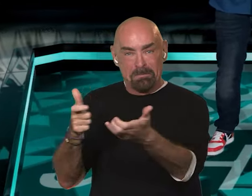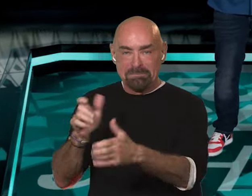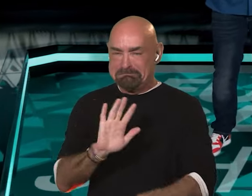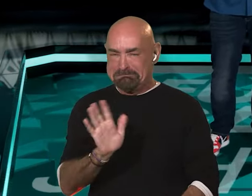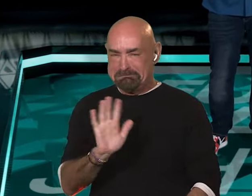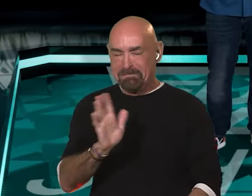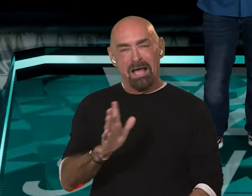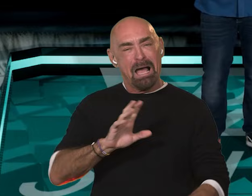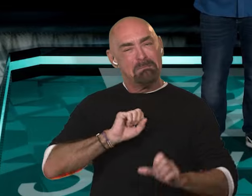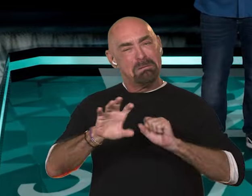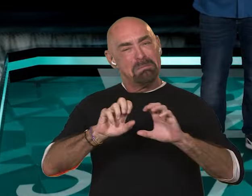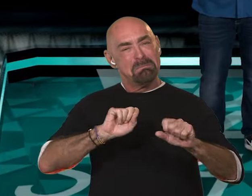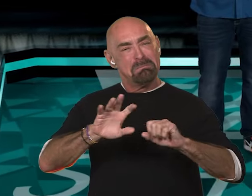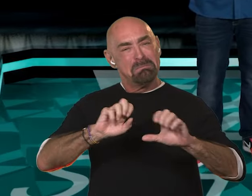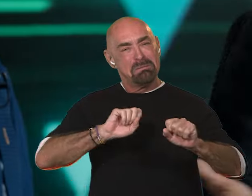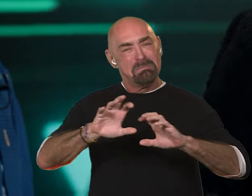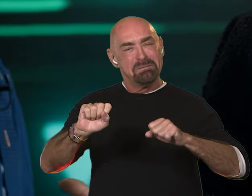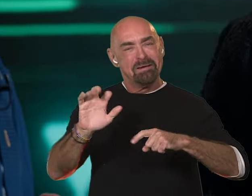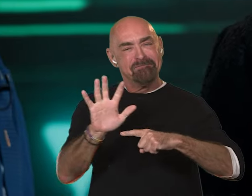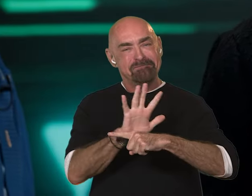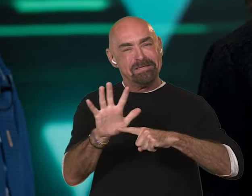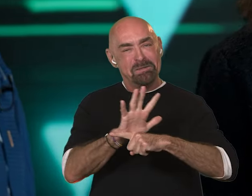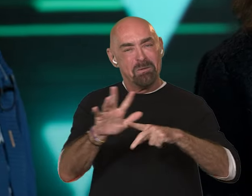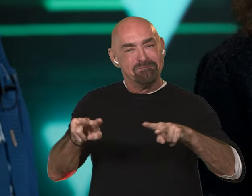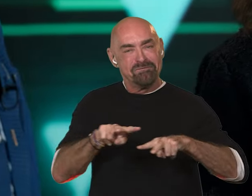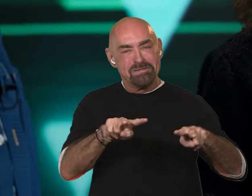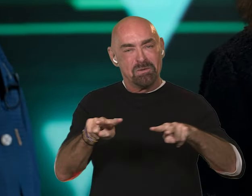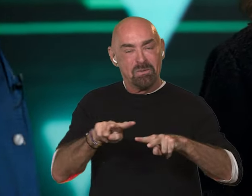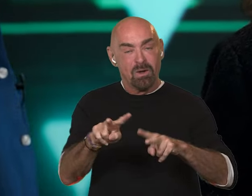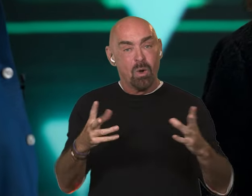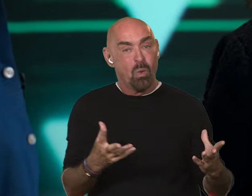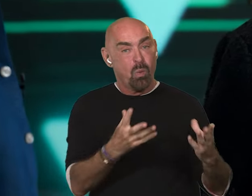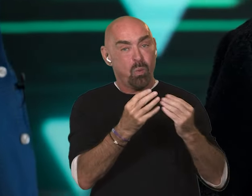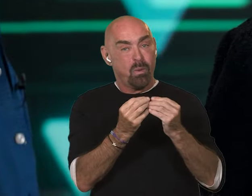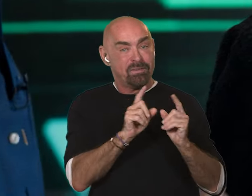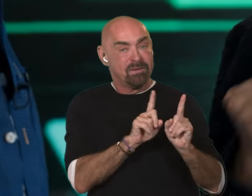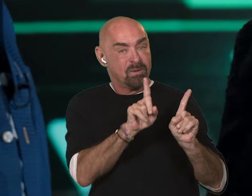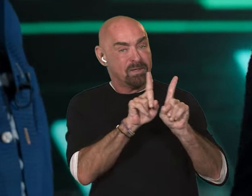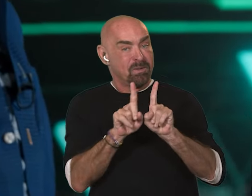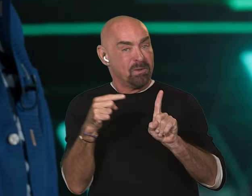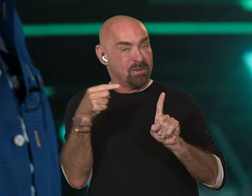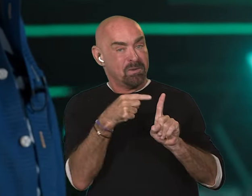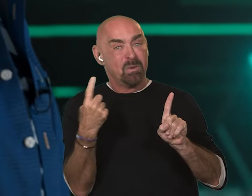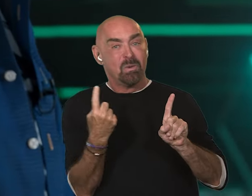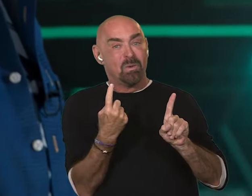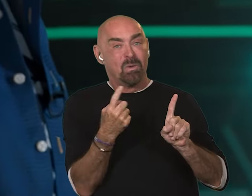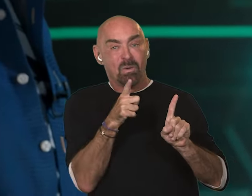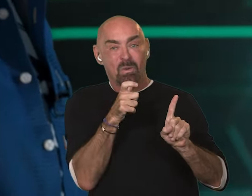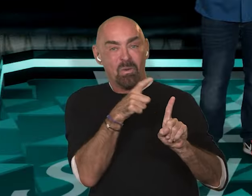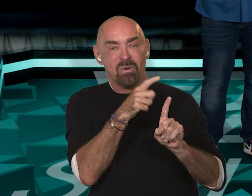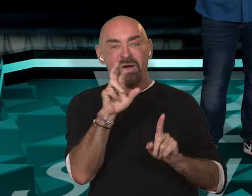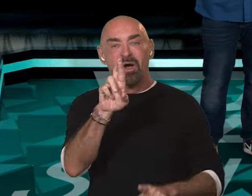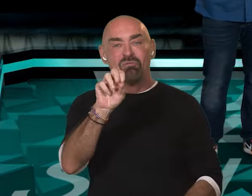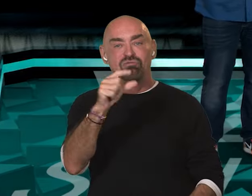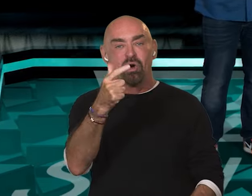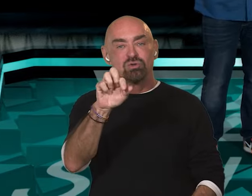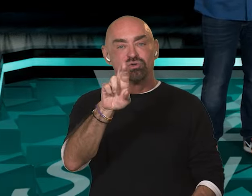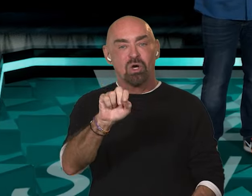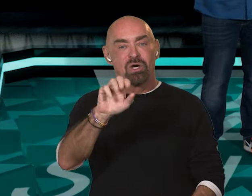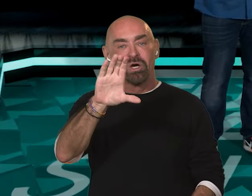here to deliver some video game news. Joining me on this quest through the trailer dungeon is the one and only Roger